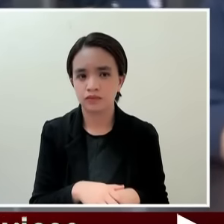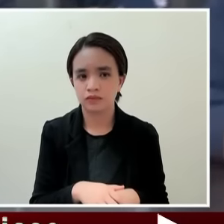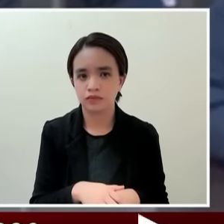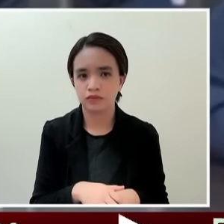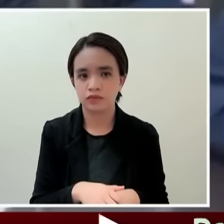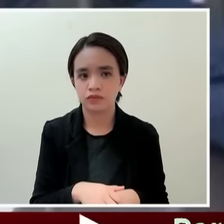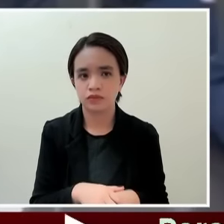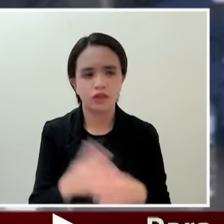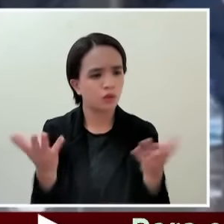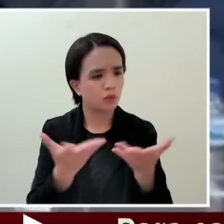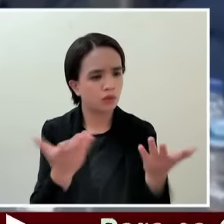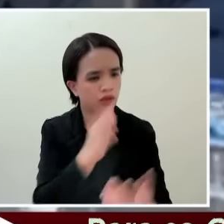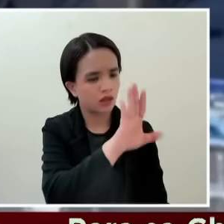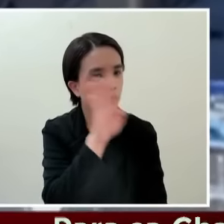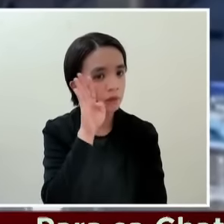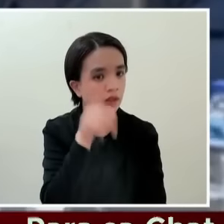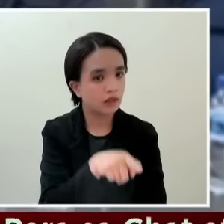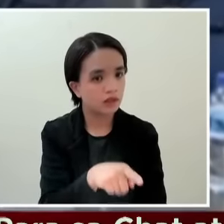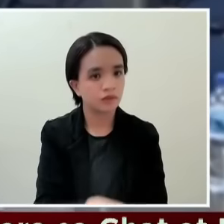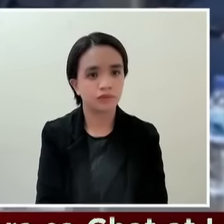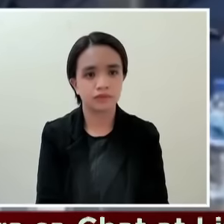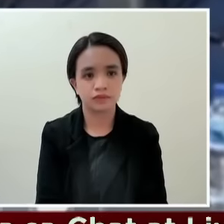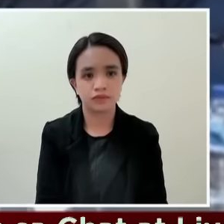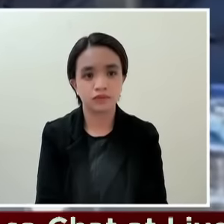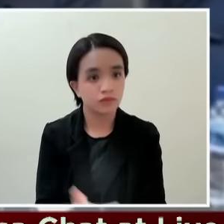Where is your brother?